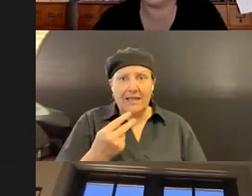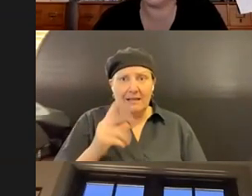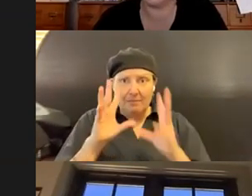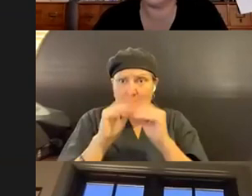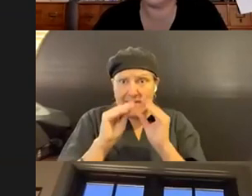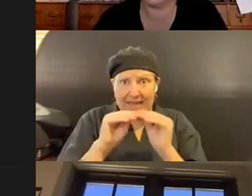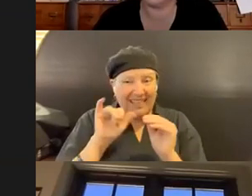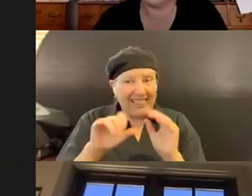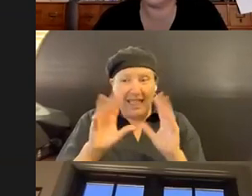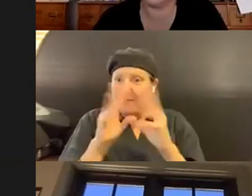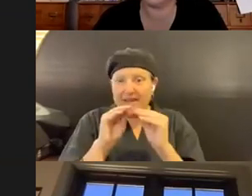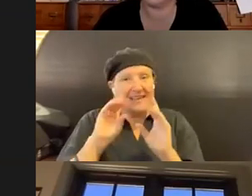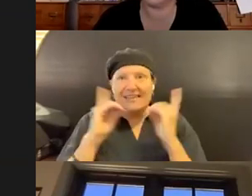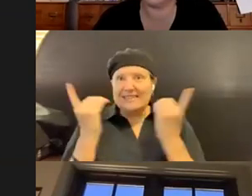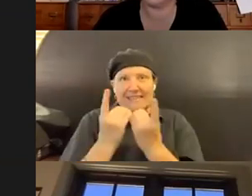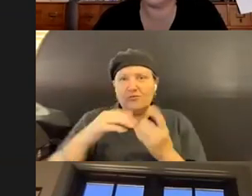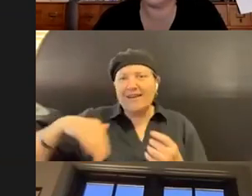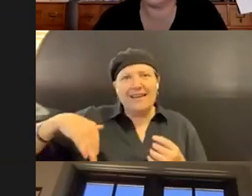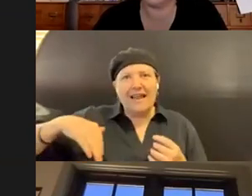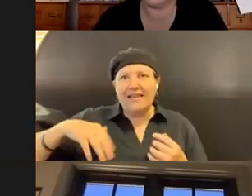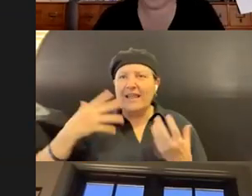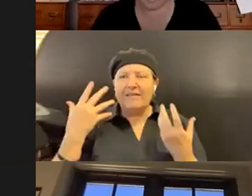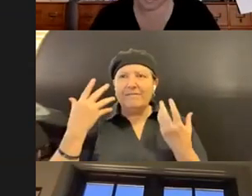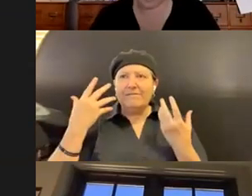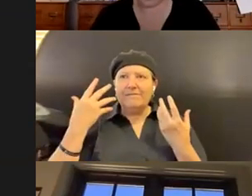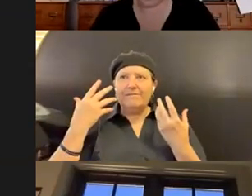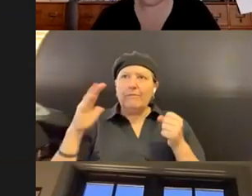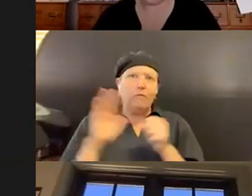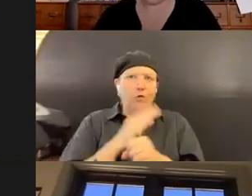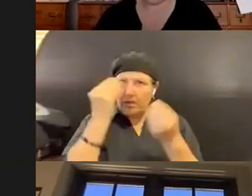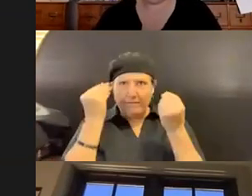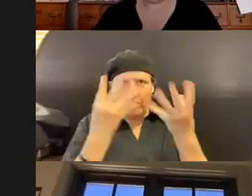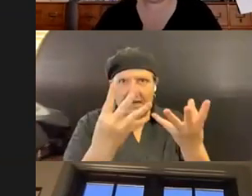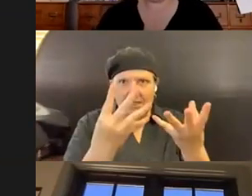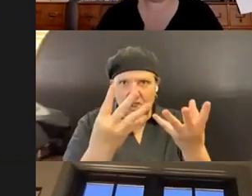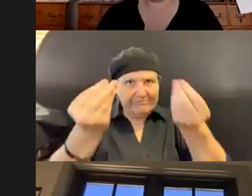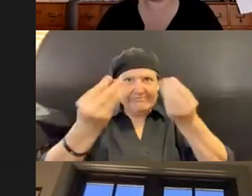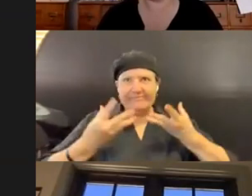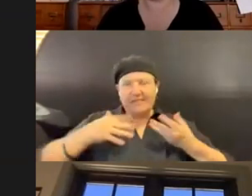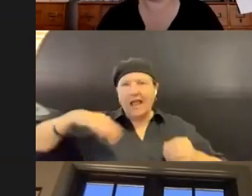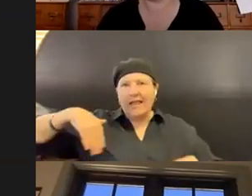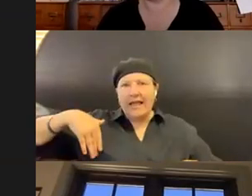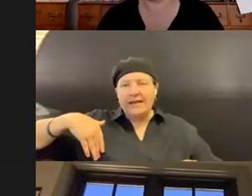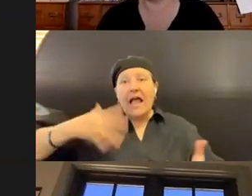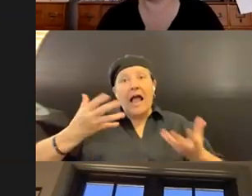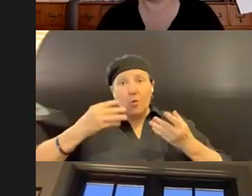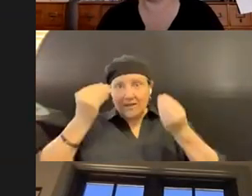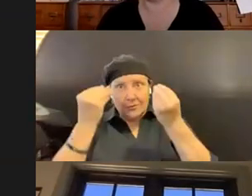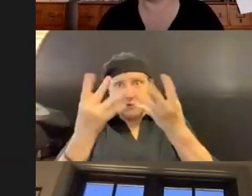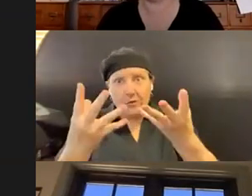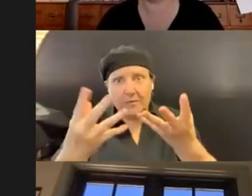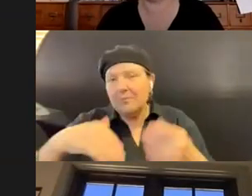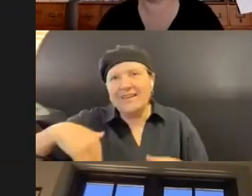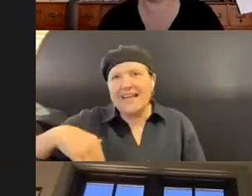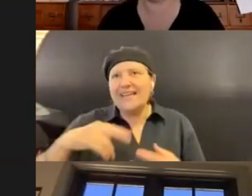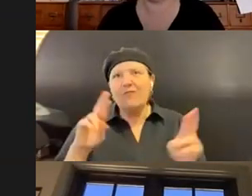have all of the information that I would like to be able to discuss with you. I had originally asked the APIS to go ahead Chung,